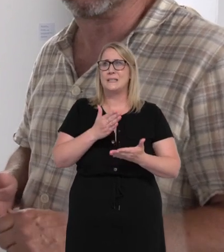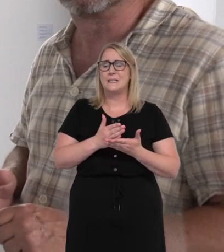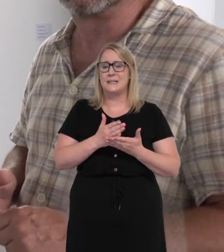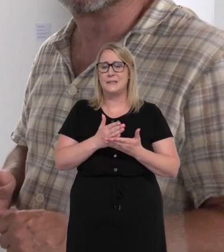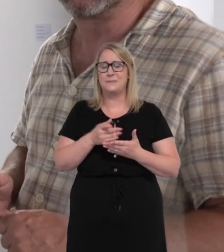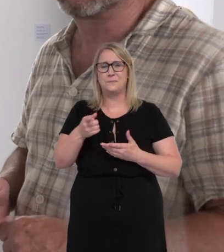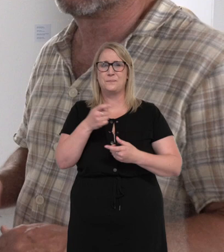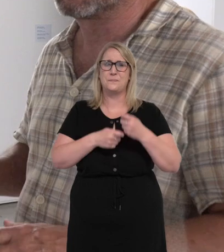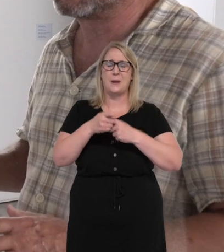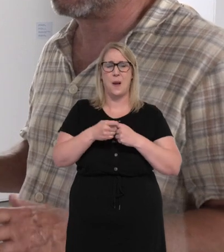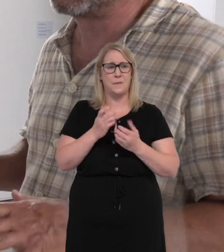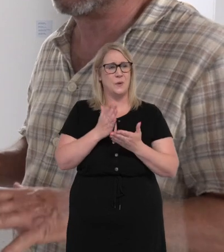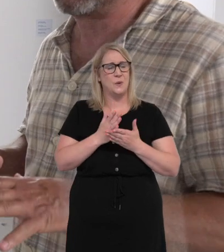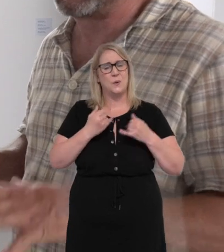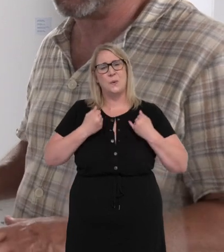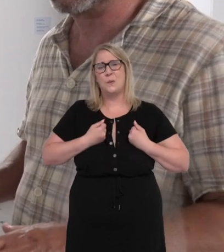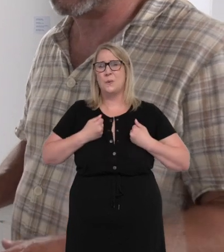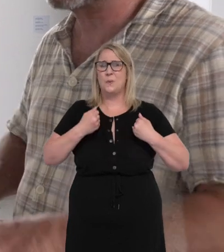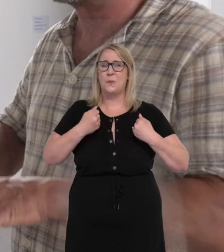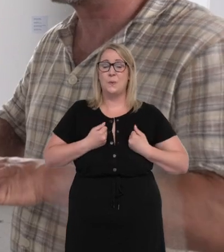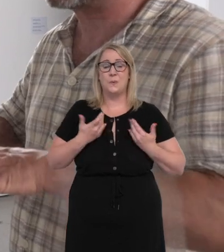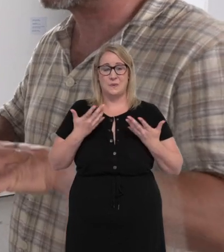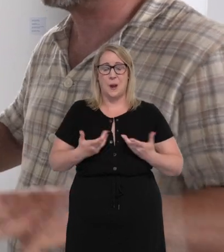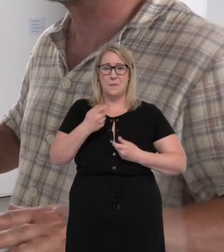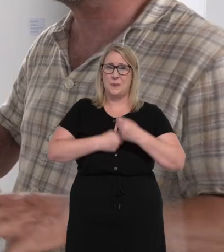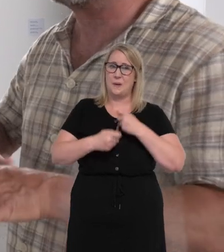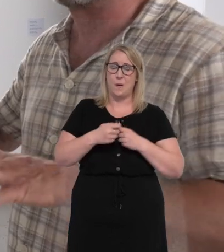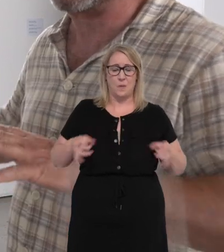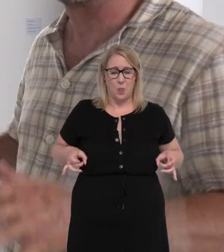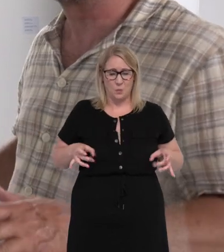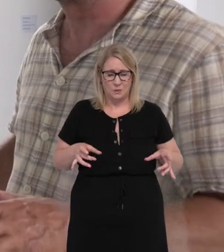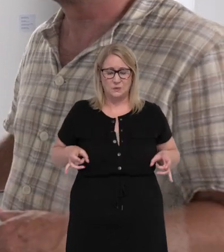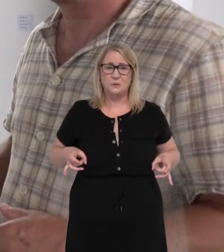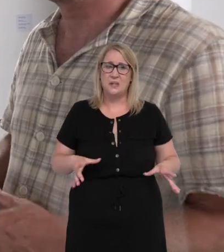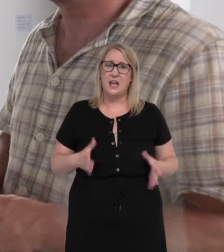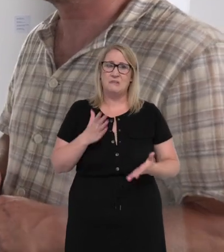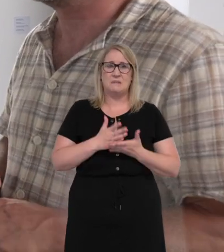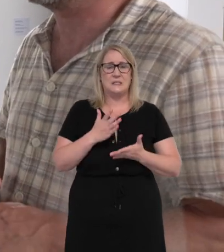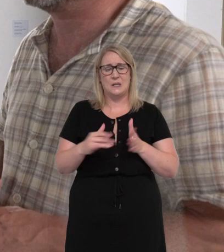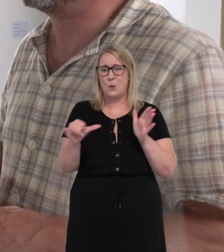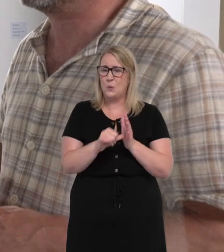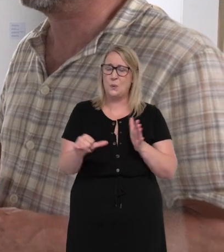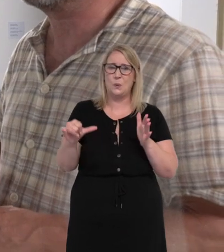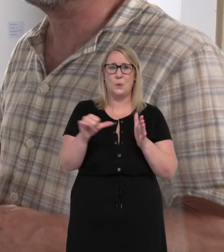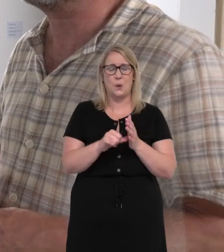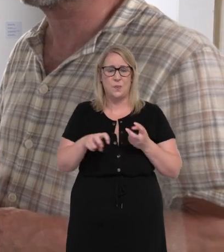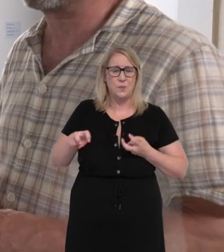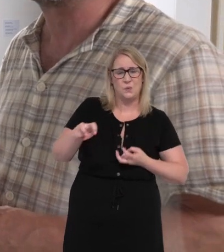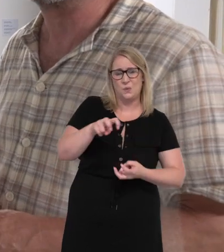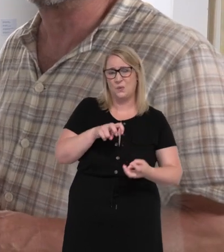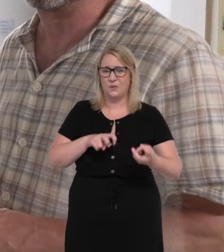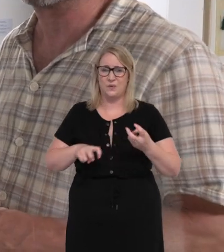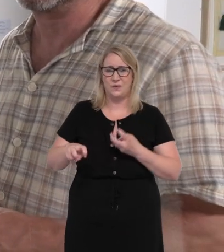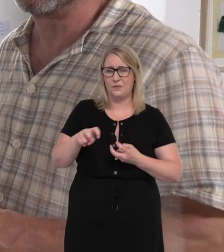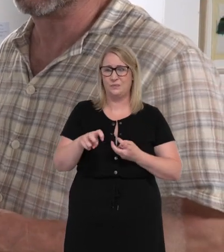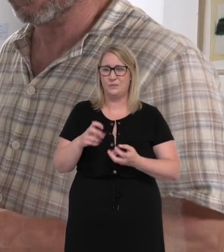becoming quite ill last year, in a wheelchair. So he's less able to move around and sort of